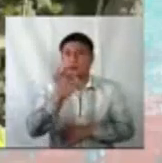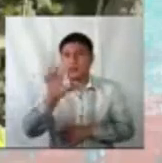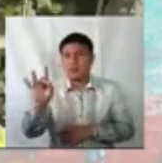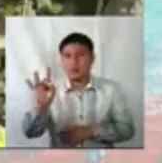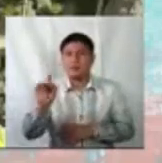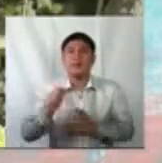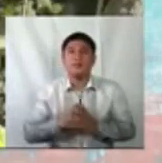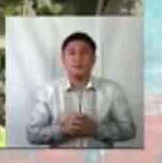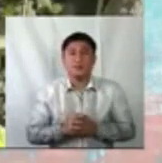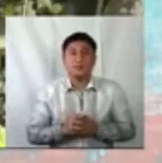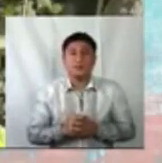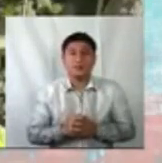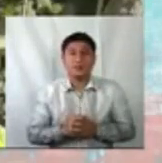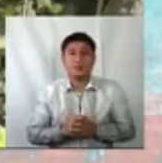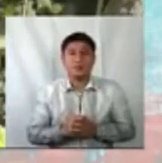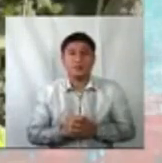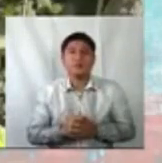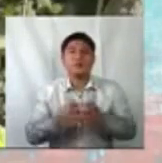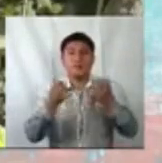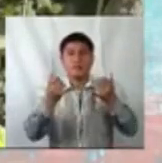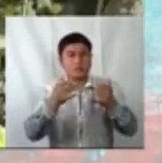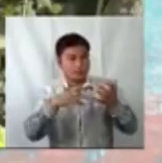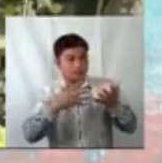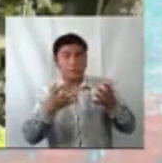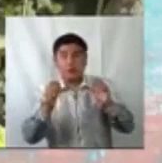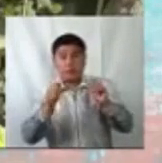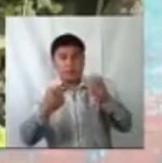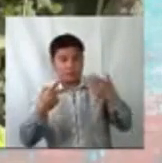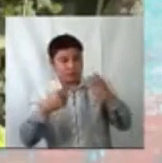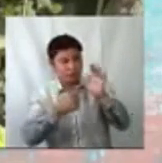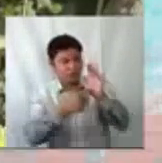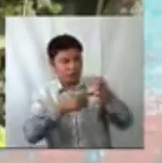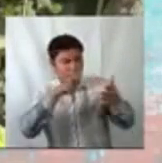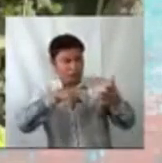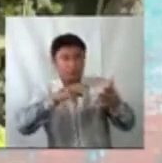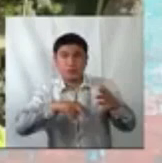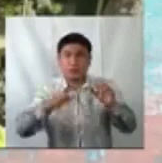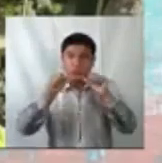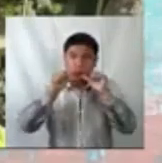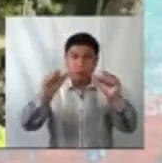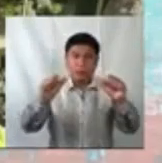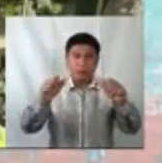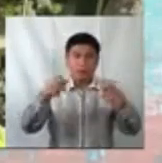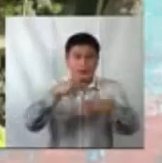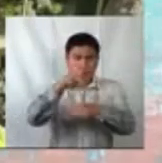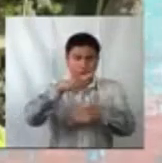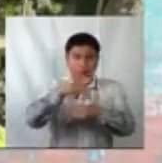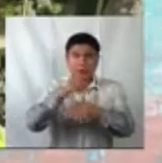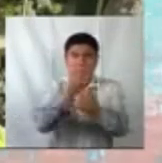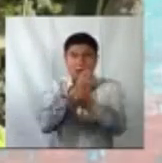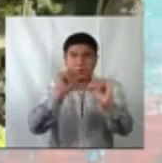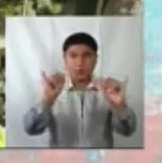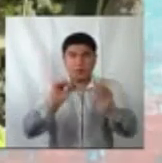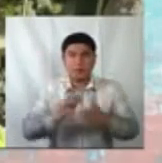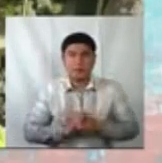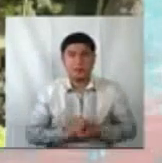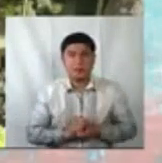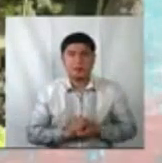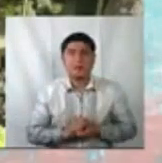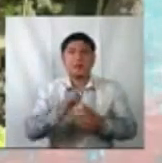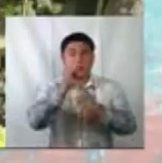1898. And Yusek Tony, I will read something, ano? This is the official proclamation of Philippine independence in July